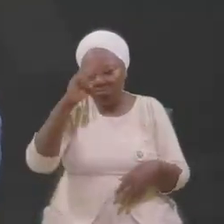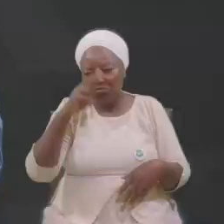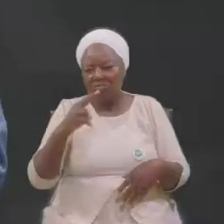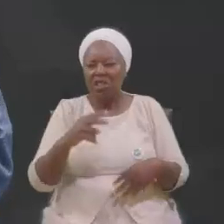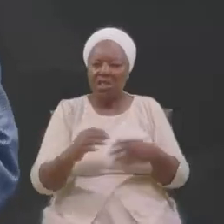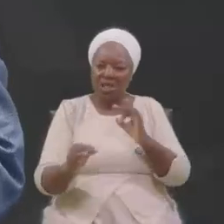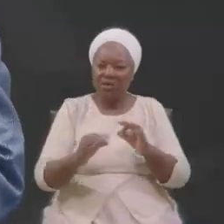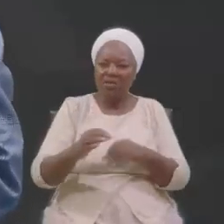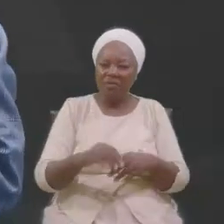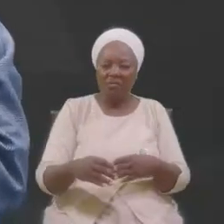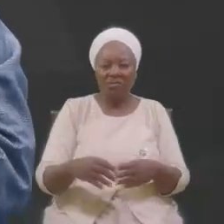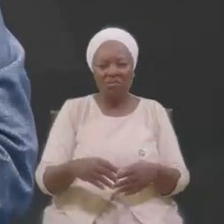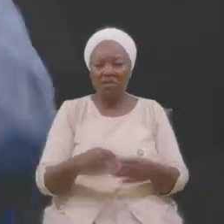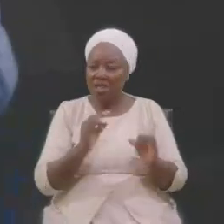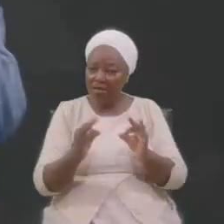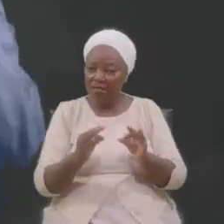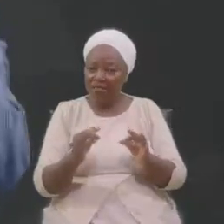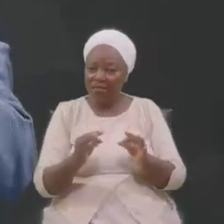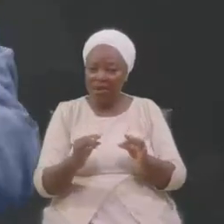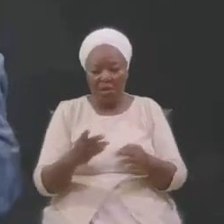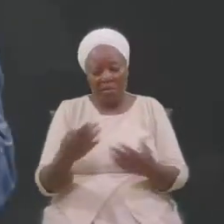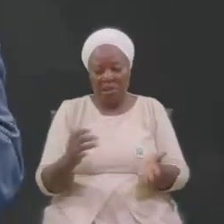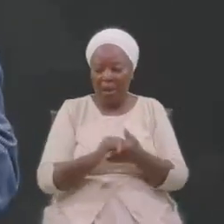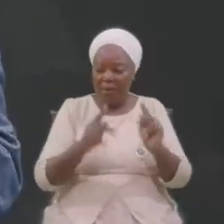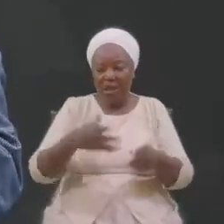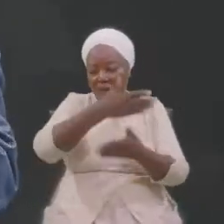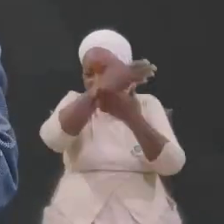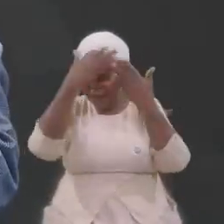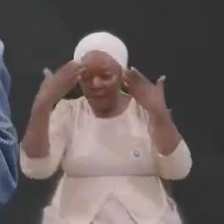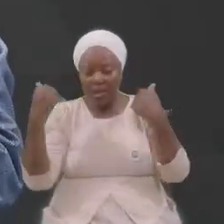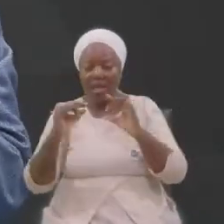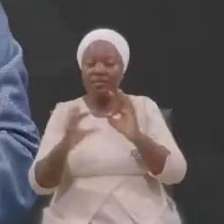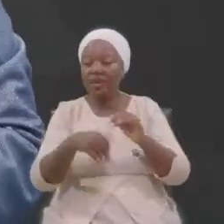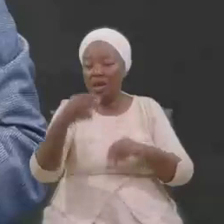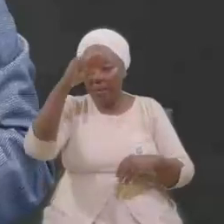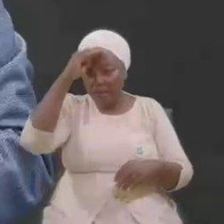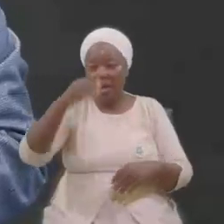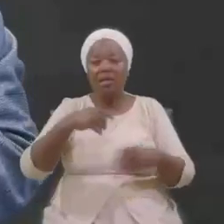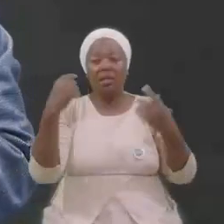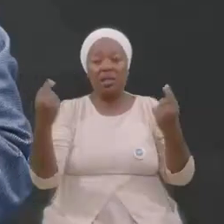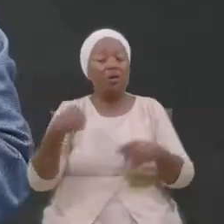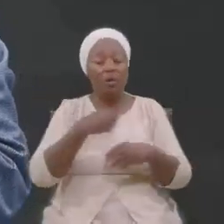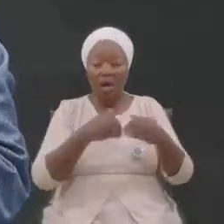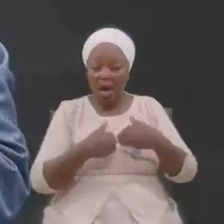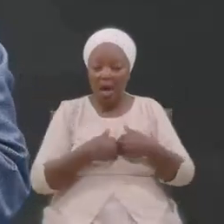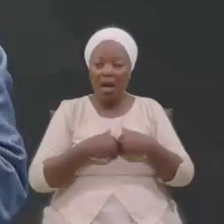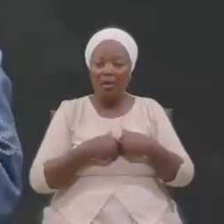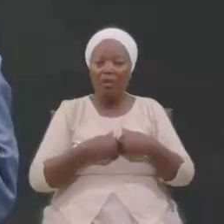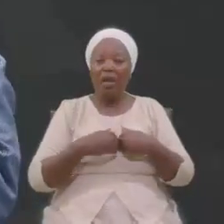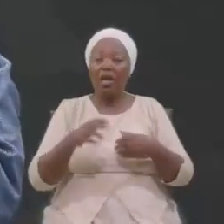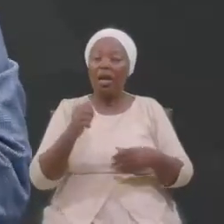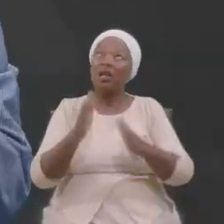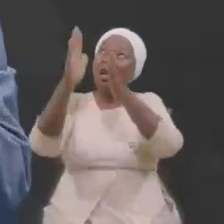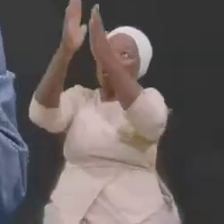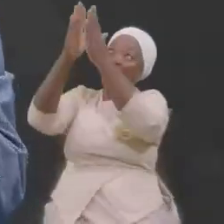by forgetfulness, if any man sin, we have an advocate with